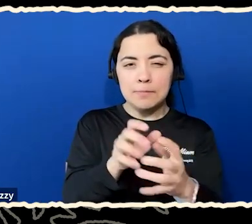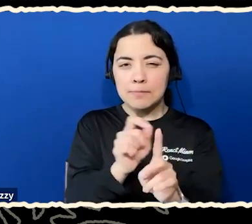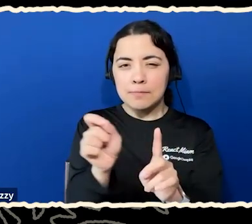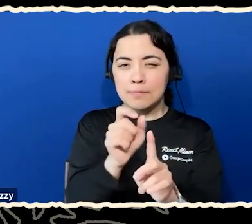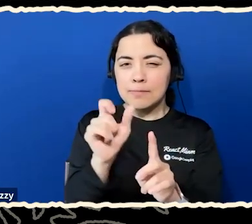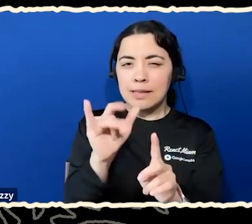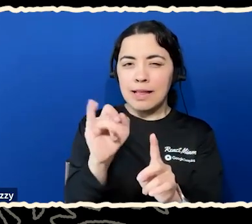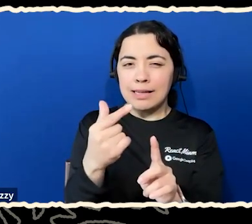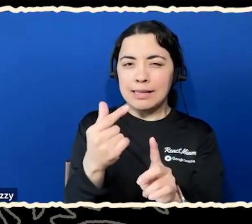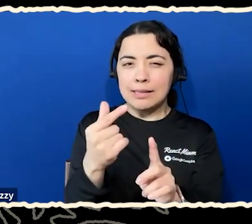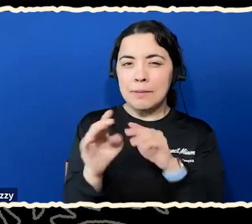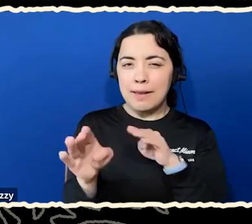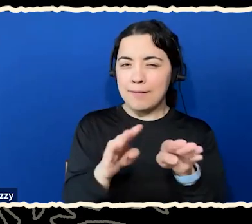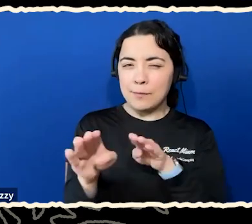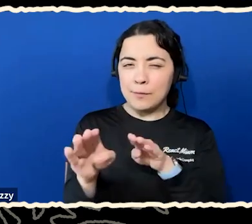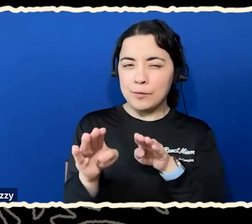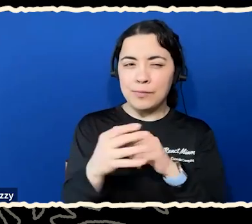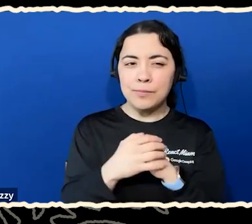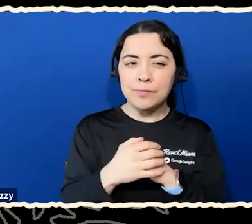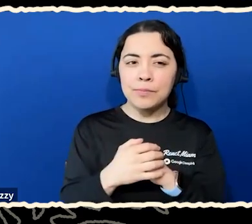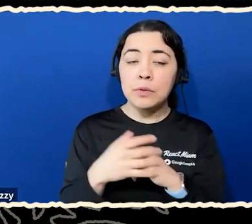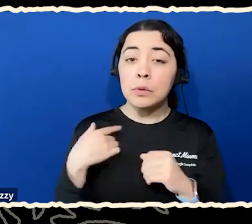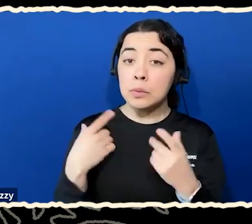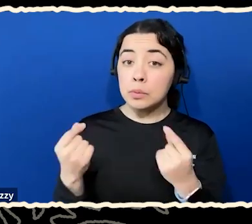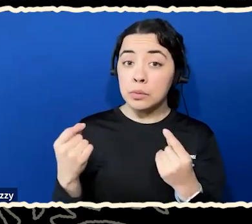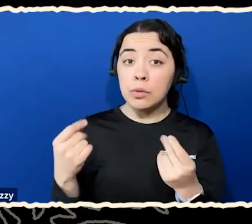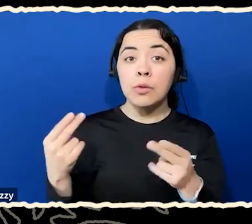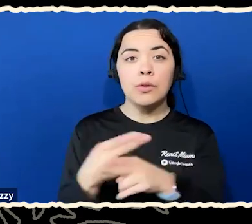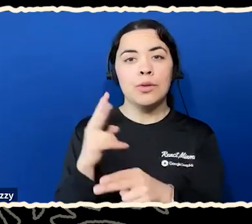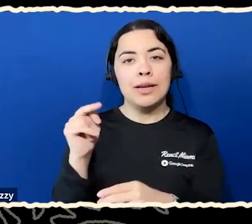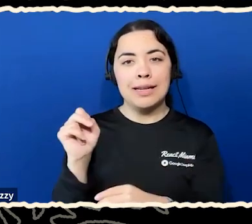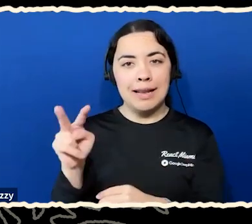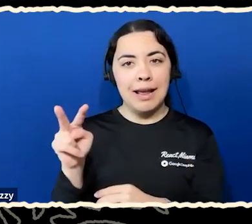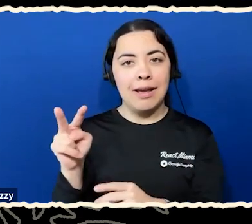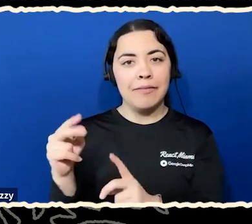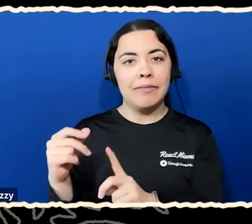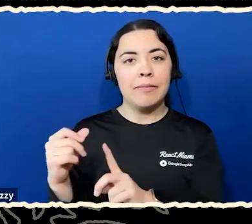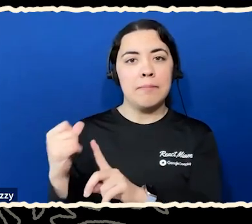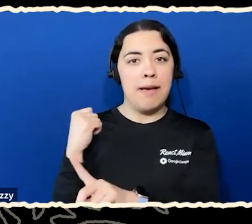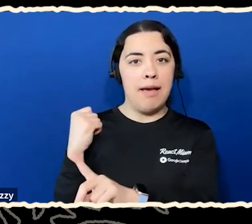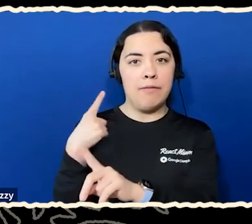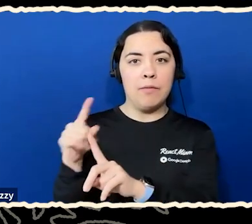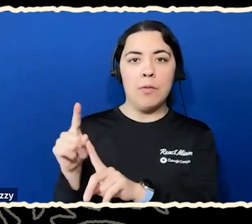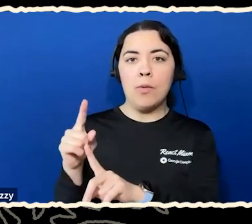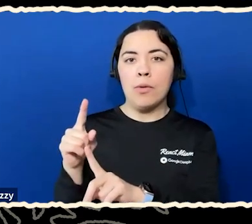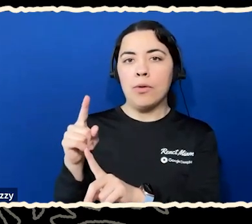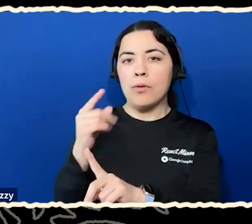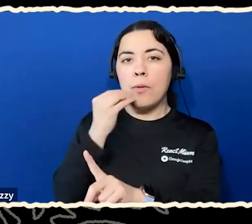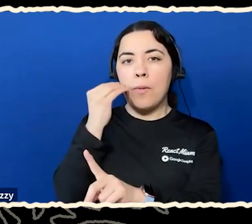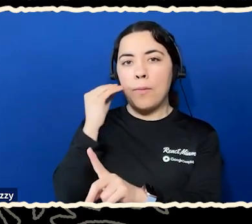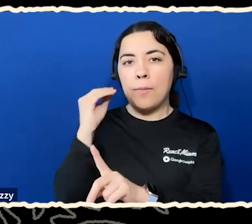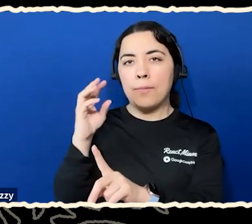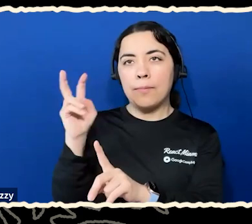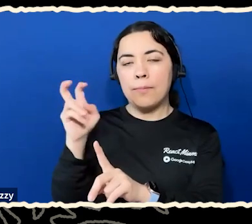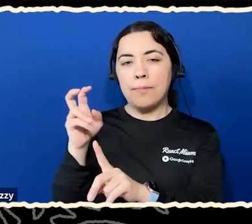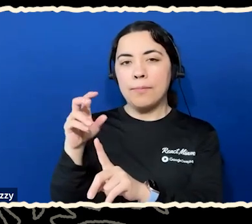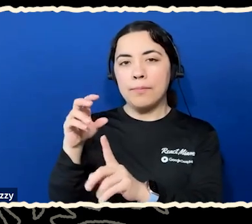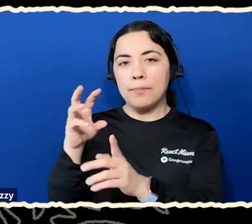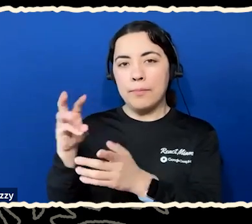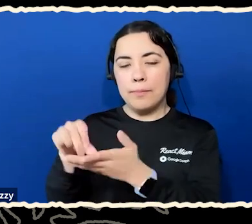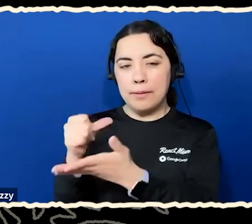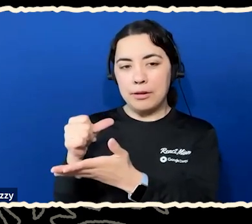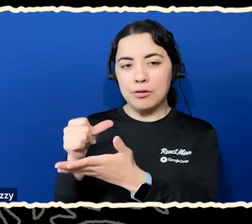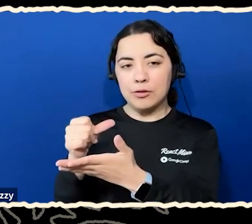behavior. We're also going to use the nav back for the home page to get it to animate back. So let's do that